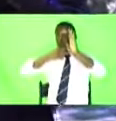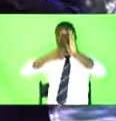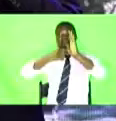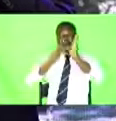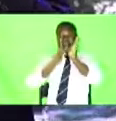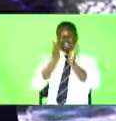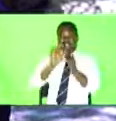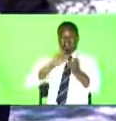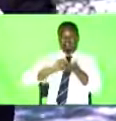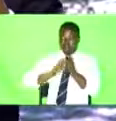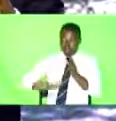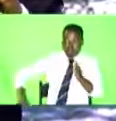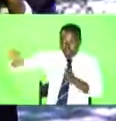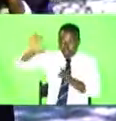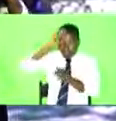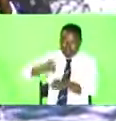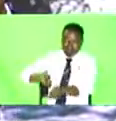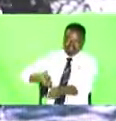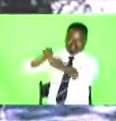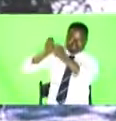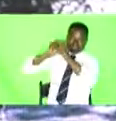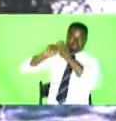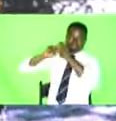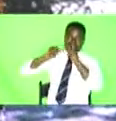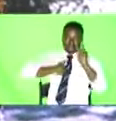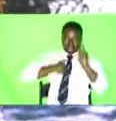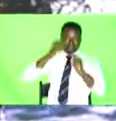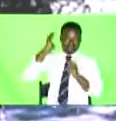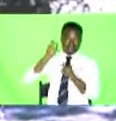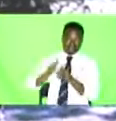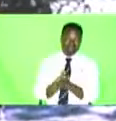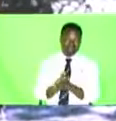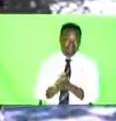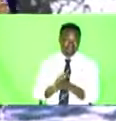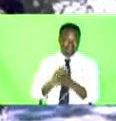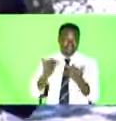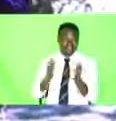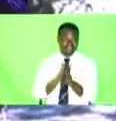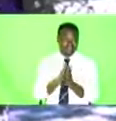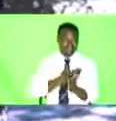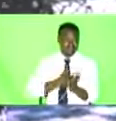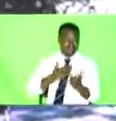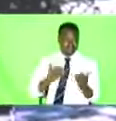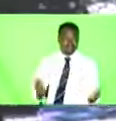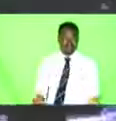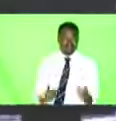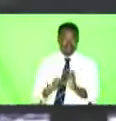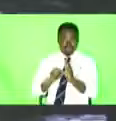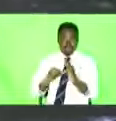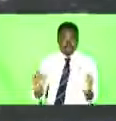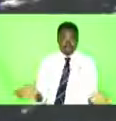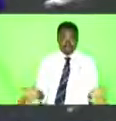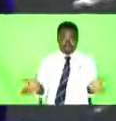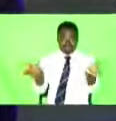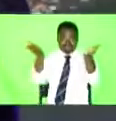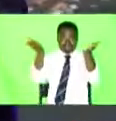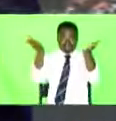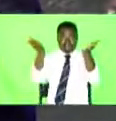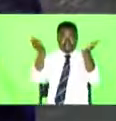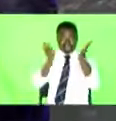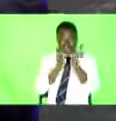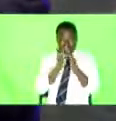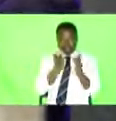draw all men unto myself. So let's continue to lift him up through the preaching of the